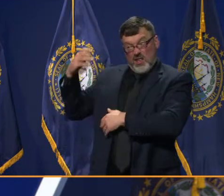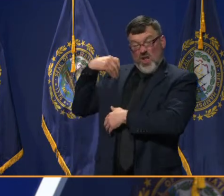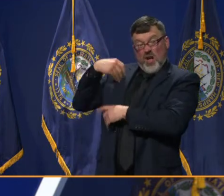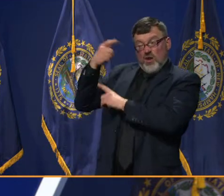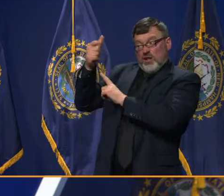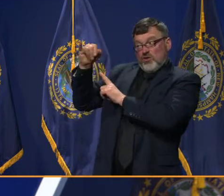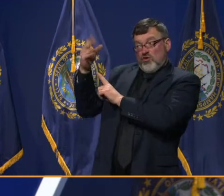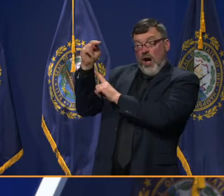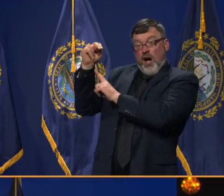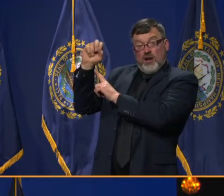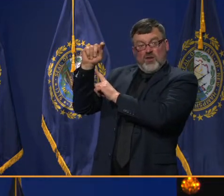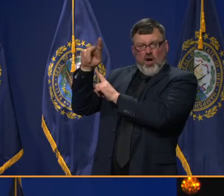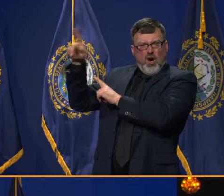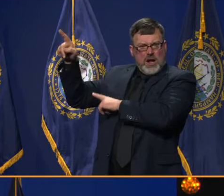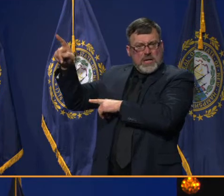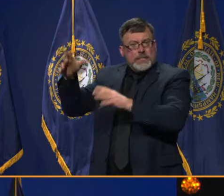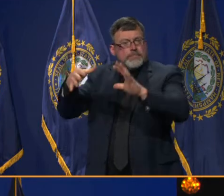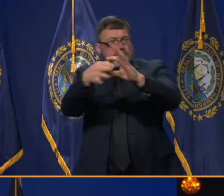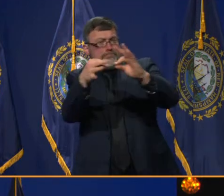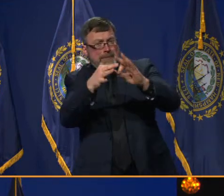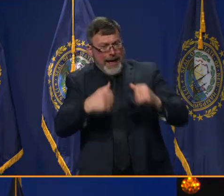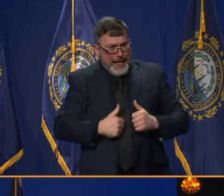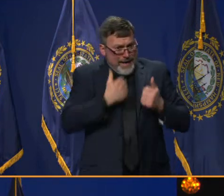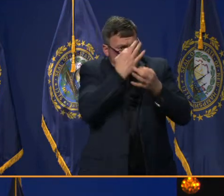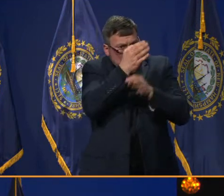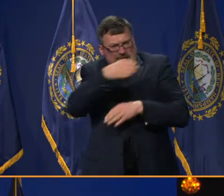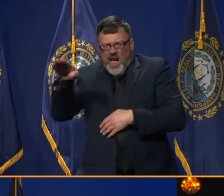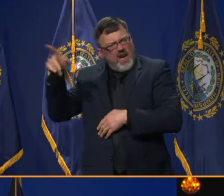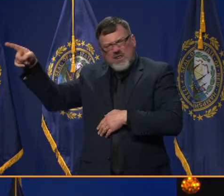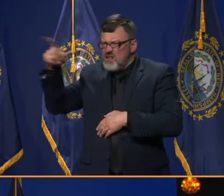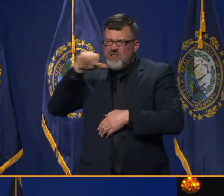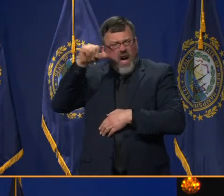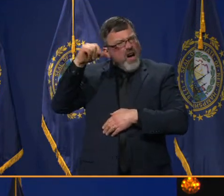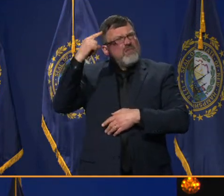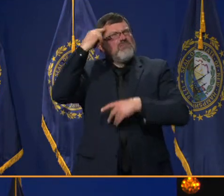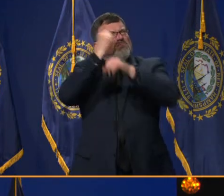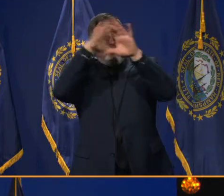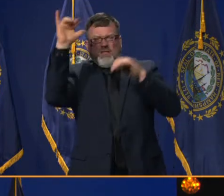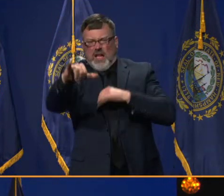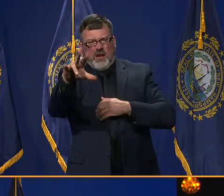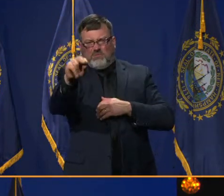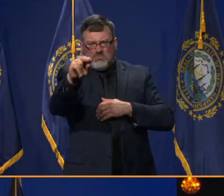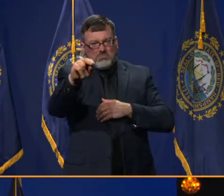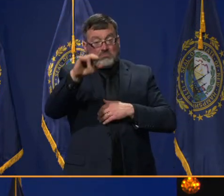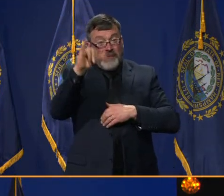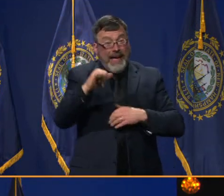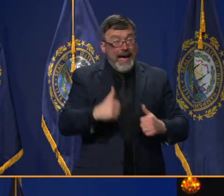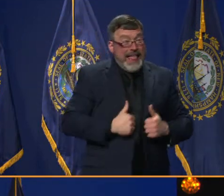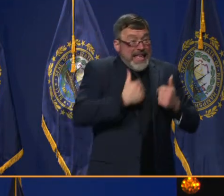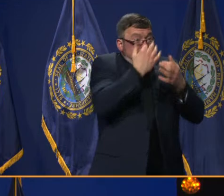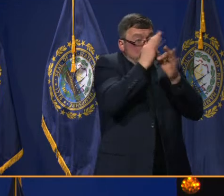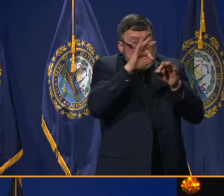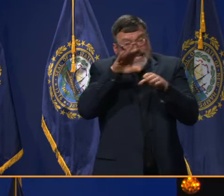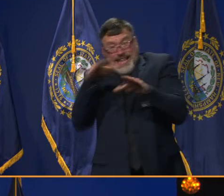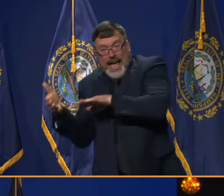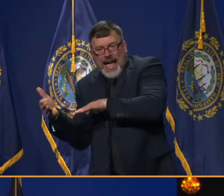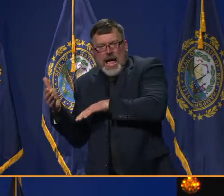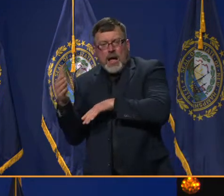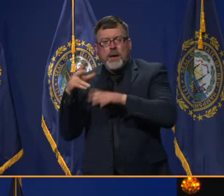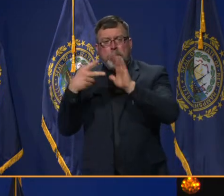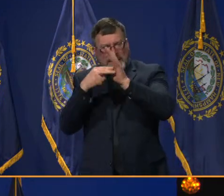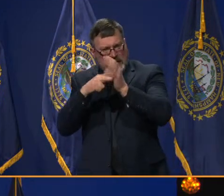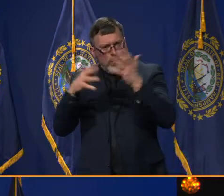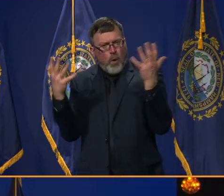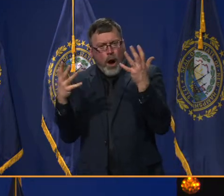words. Live free or die, it might take on a subtly different meaning for all of us. But in general, I believe many